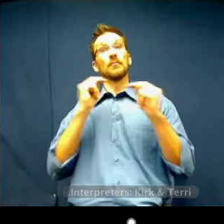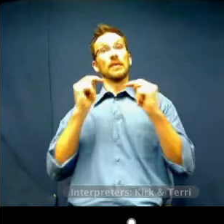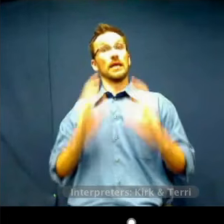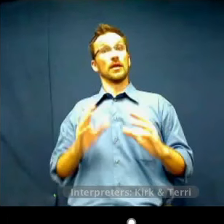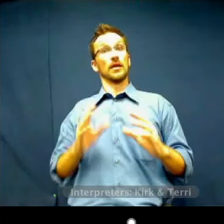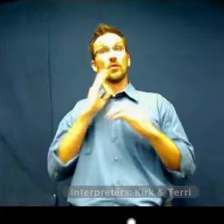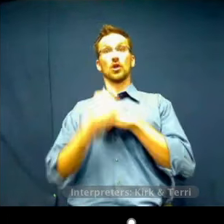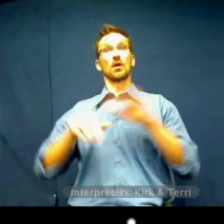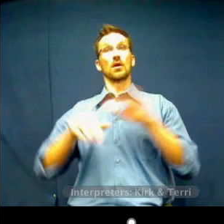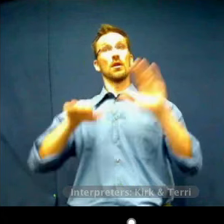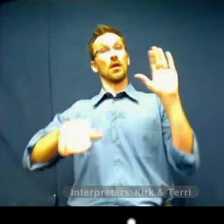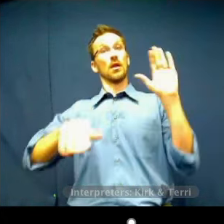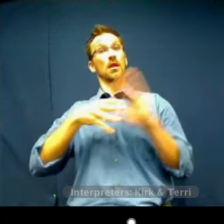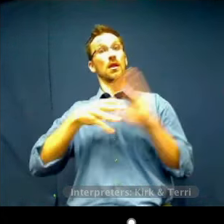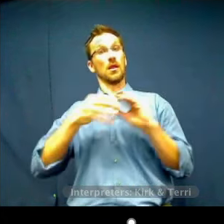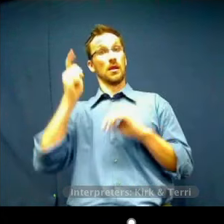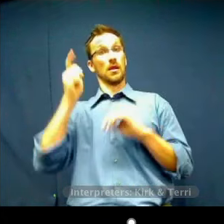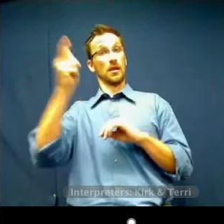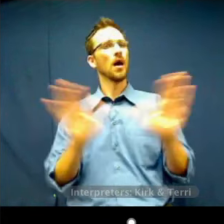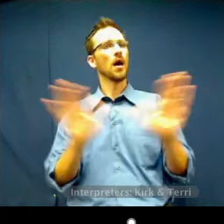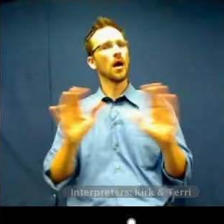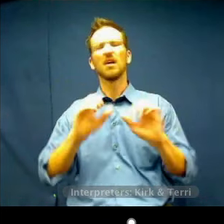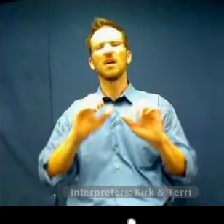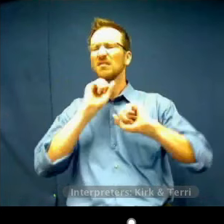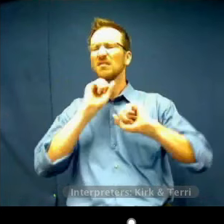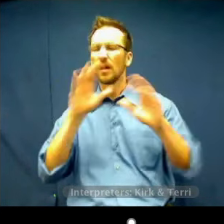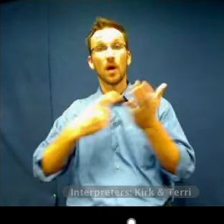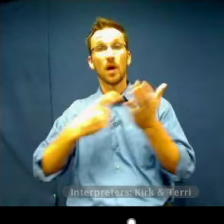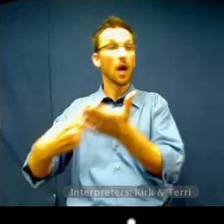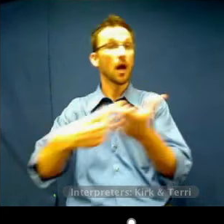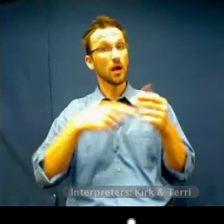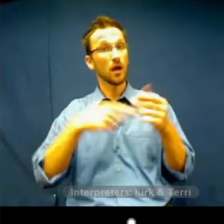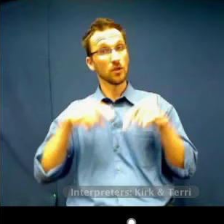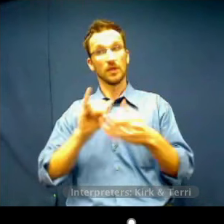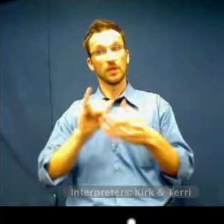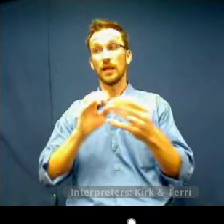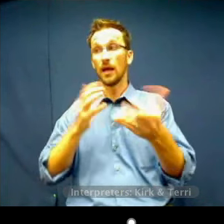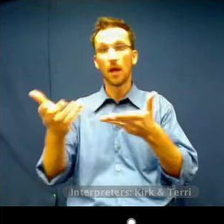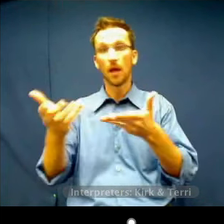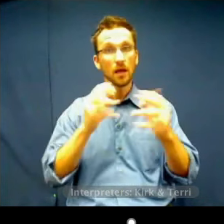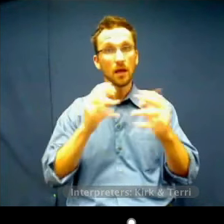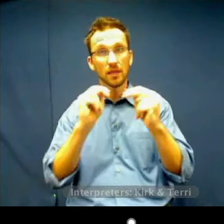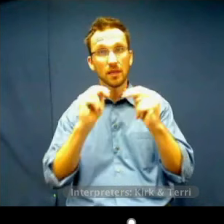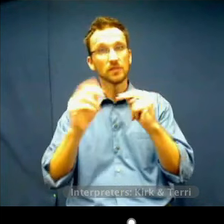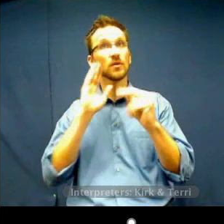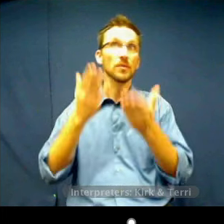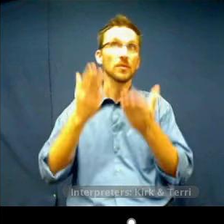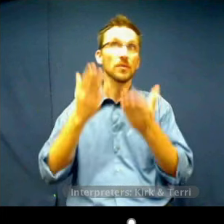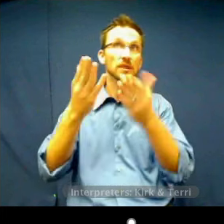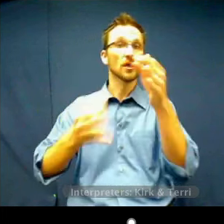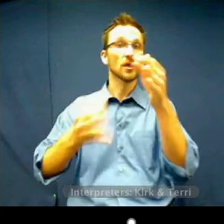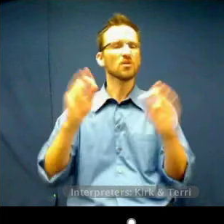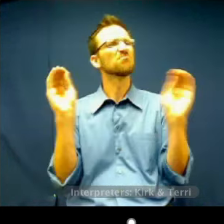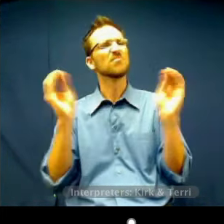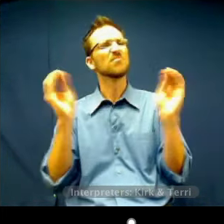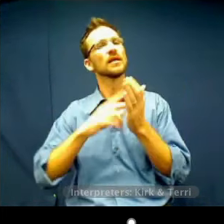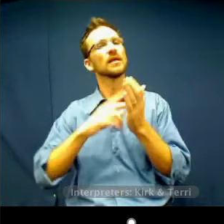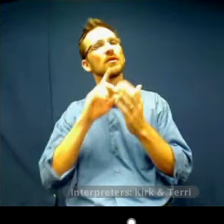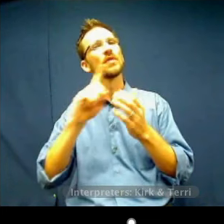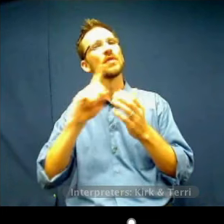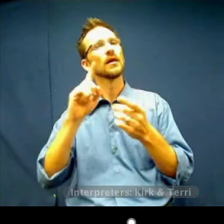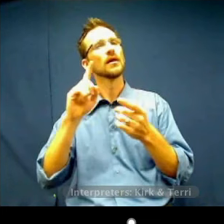that mediation can be used as evidence. Right? So there's less of a risk of me